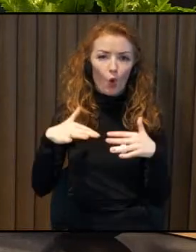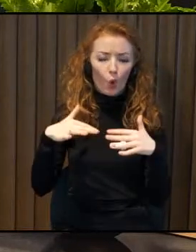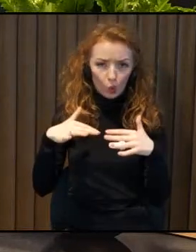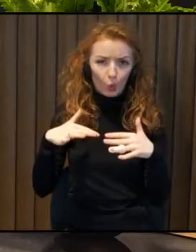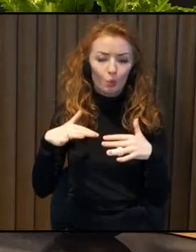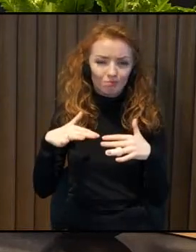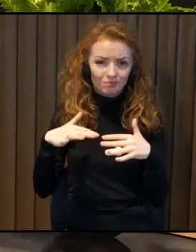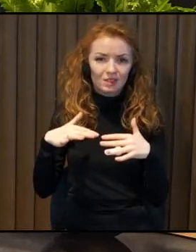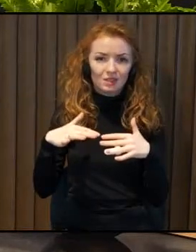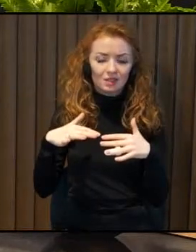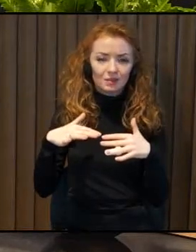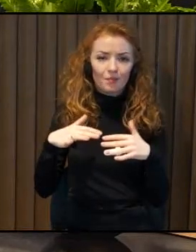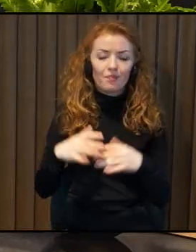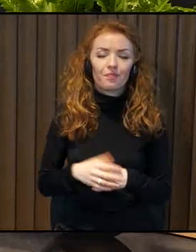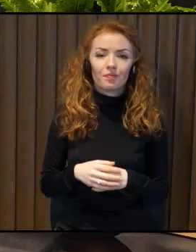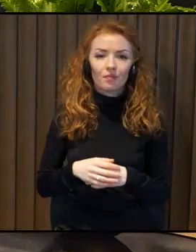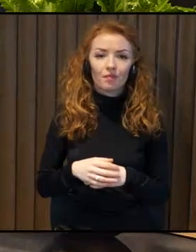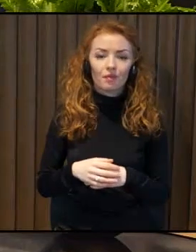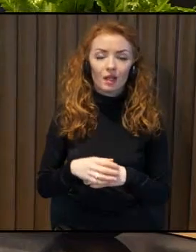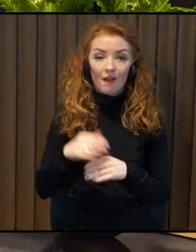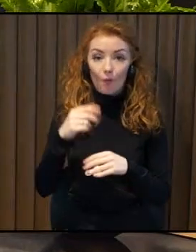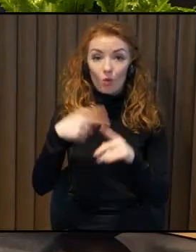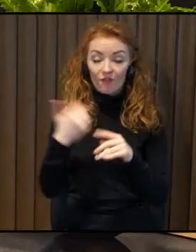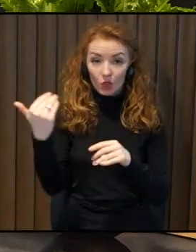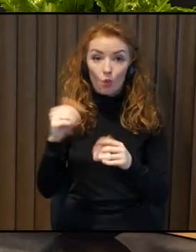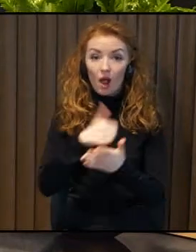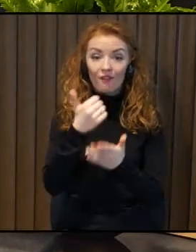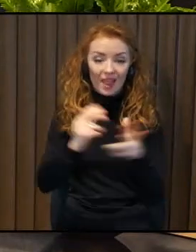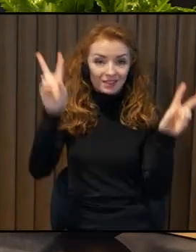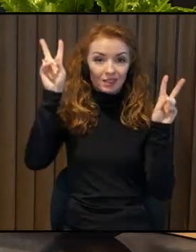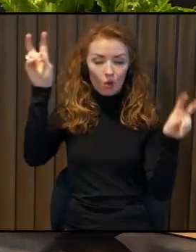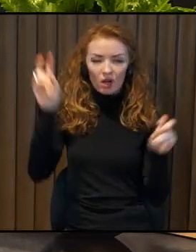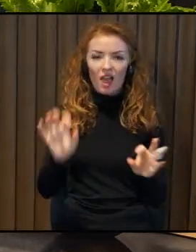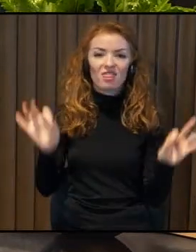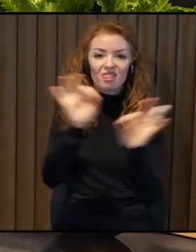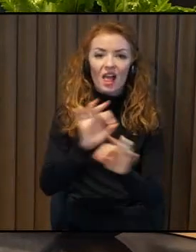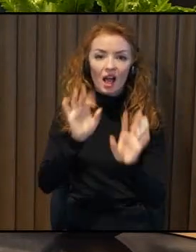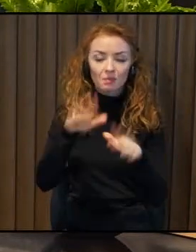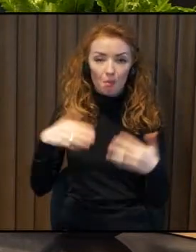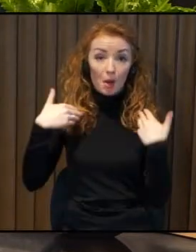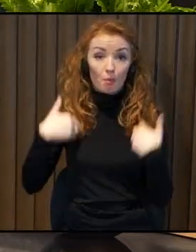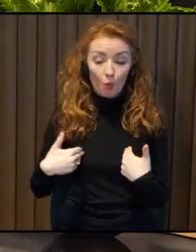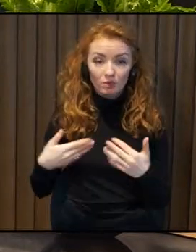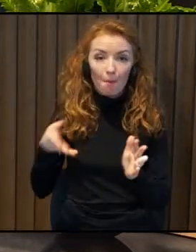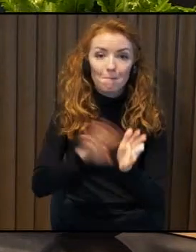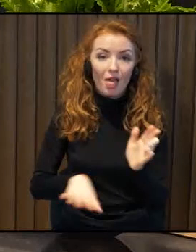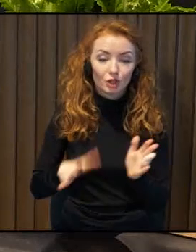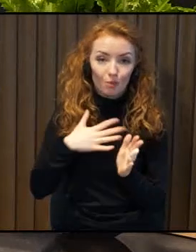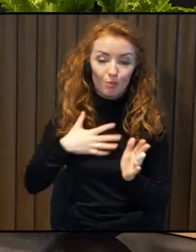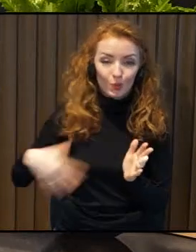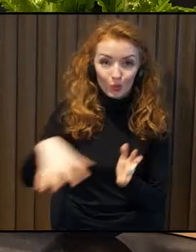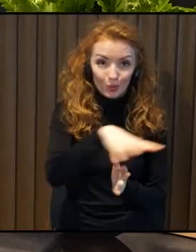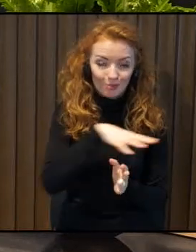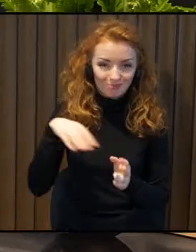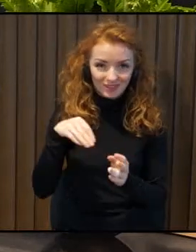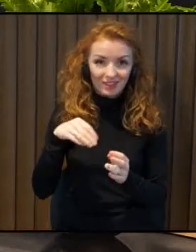experiencing. And European Disability Forum, their main slogan is that